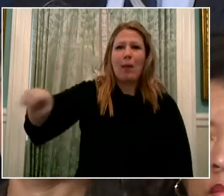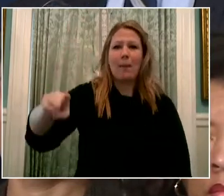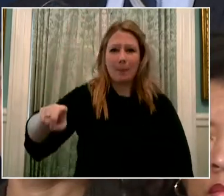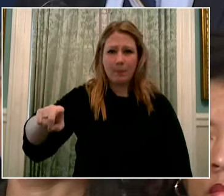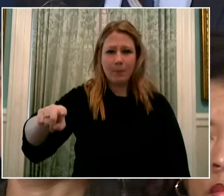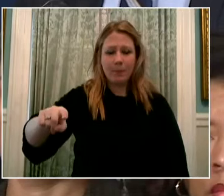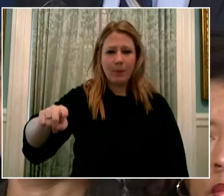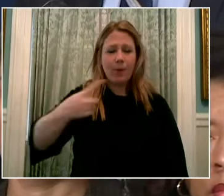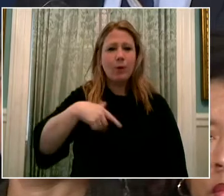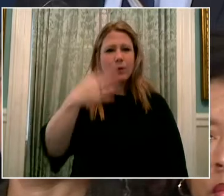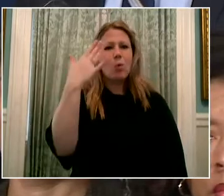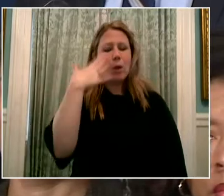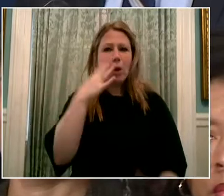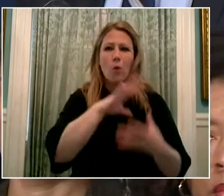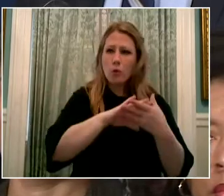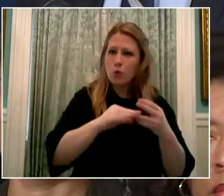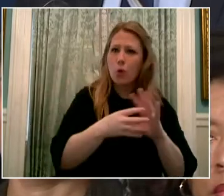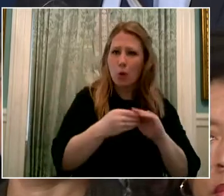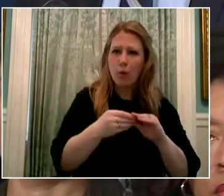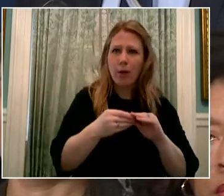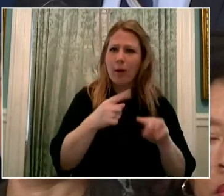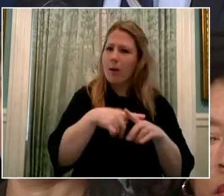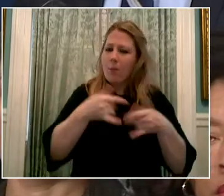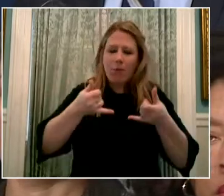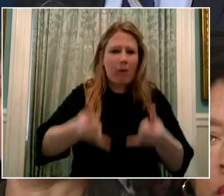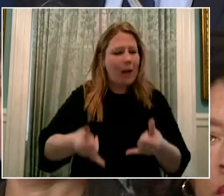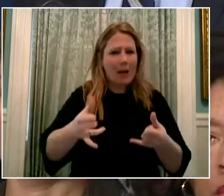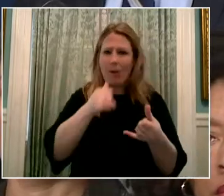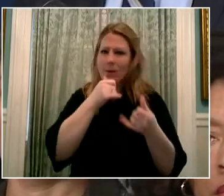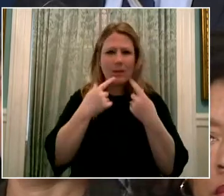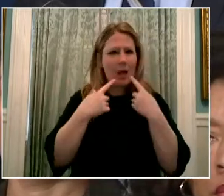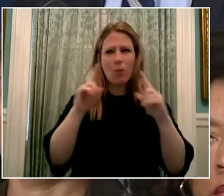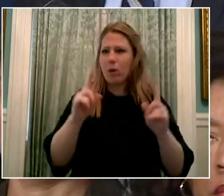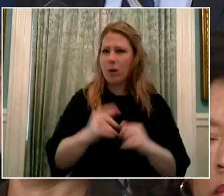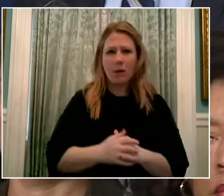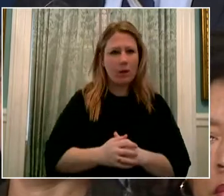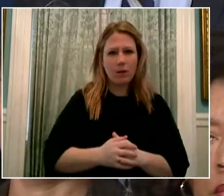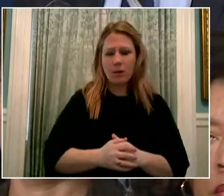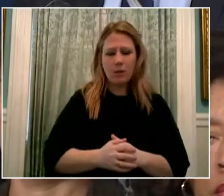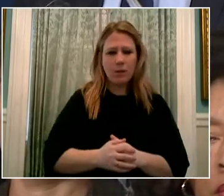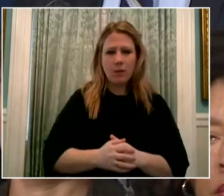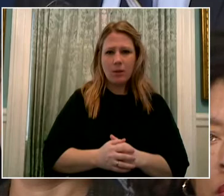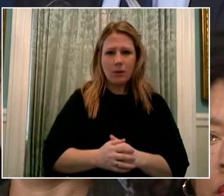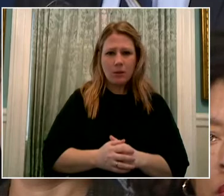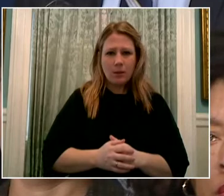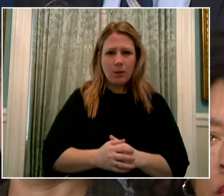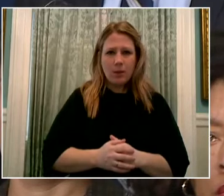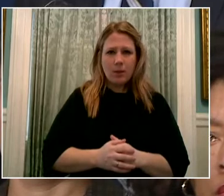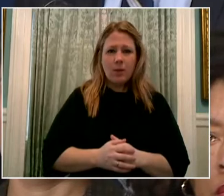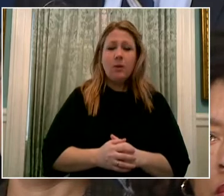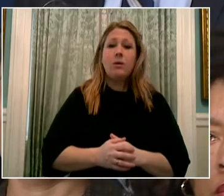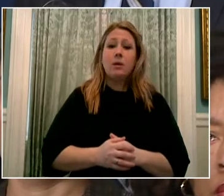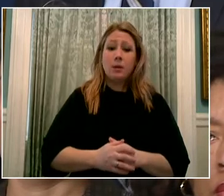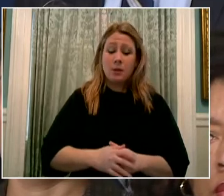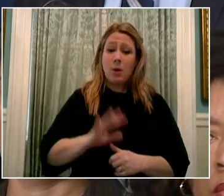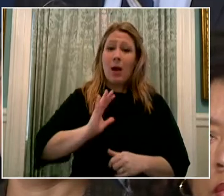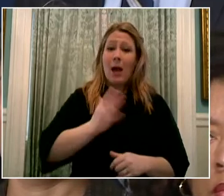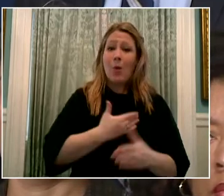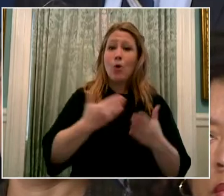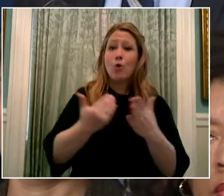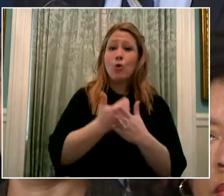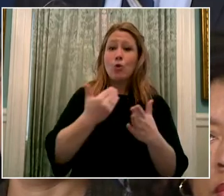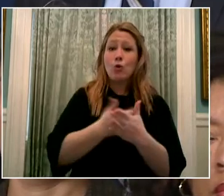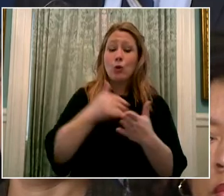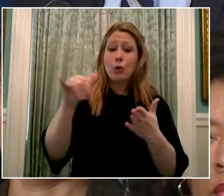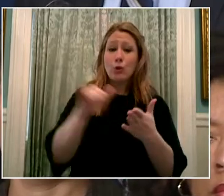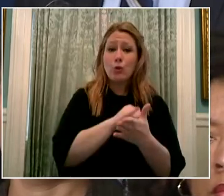destructive way we are carrying out what we call ourselves as Americans. so that our newest New Yorkers can do what they came here